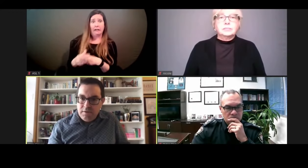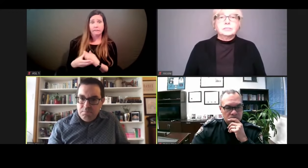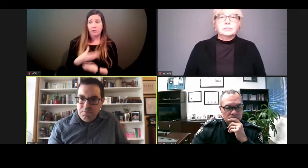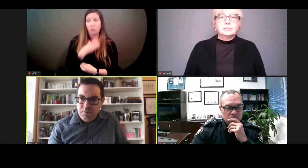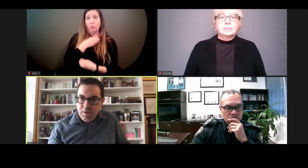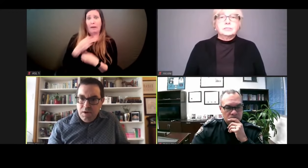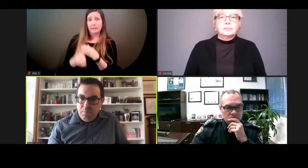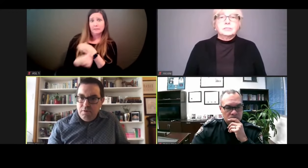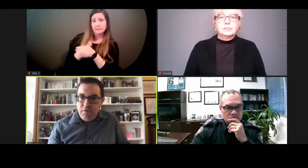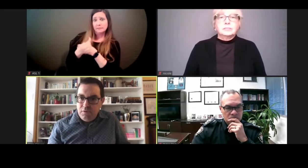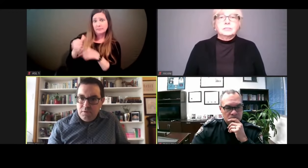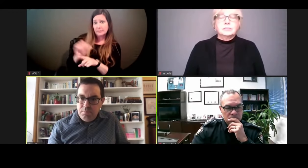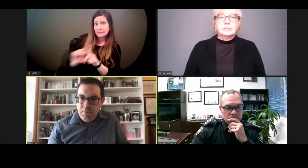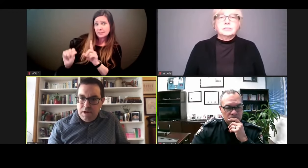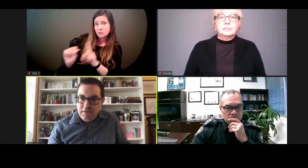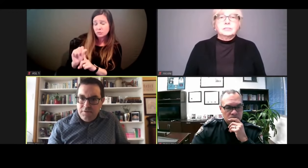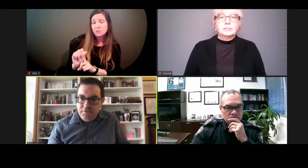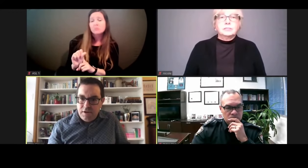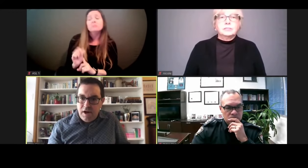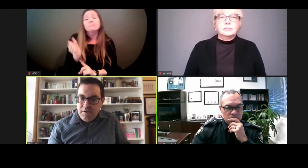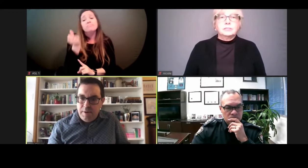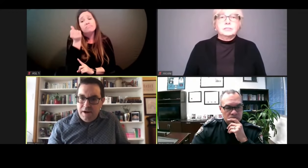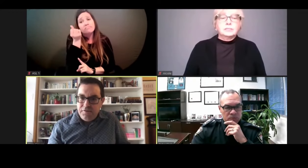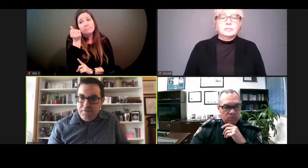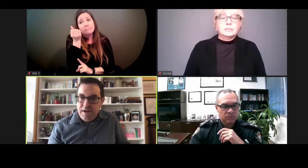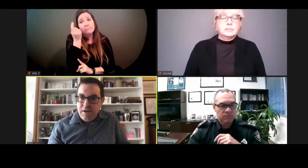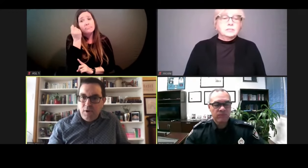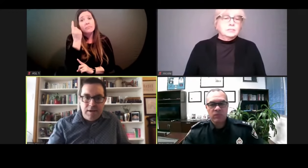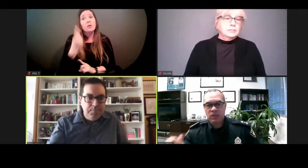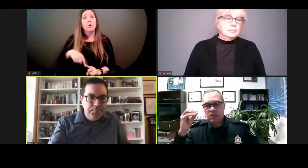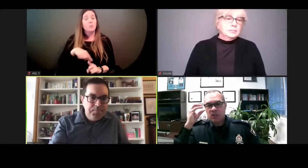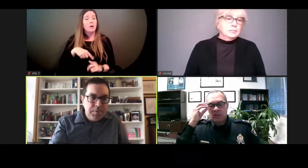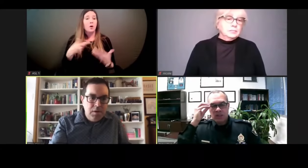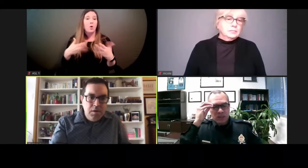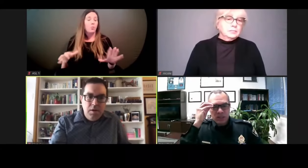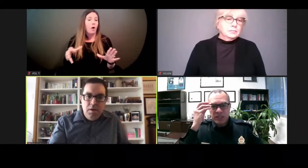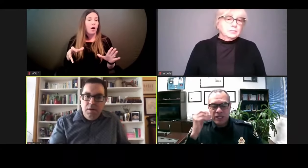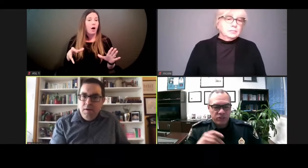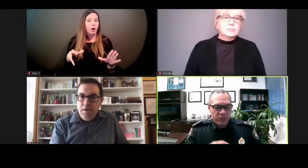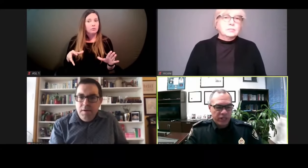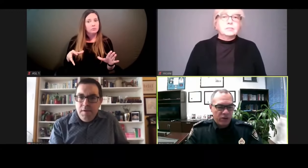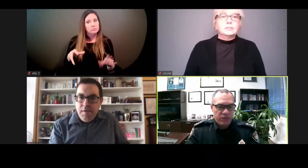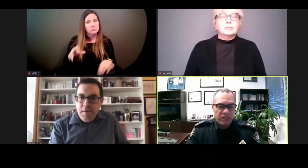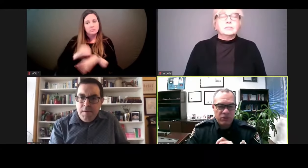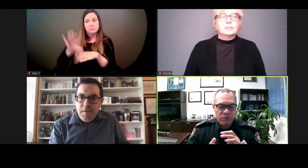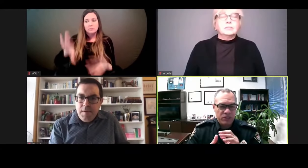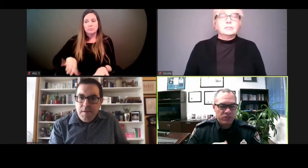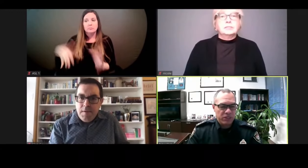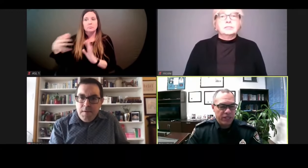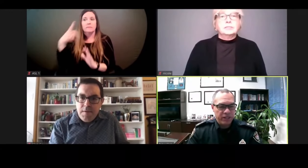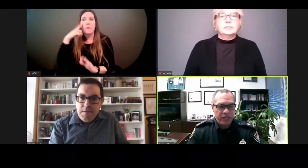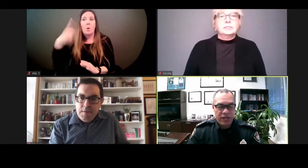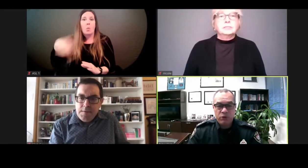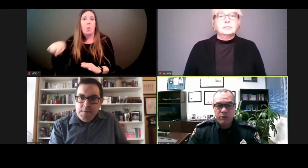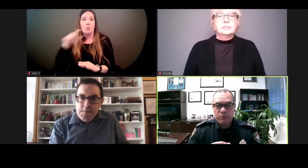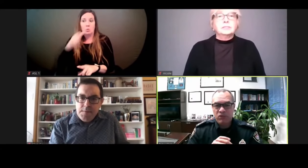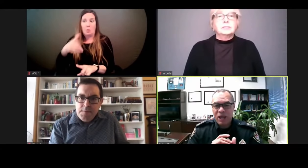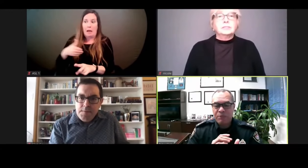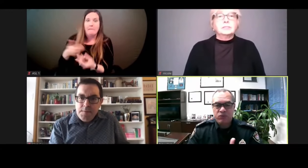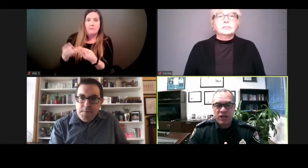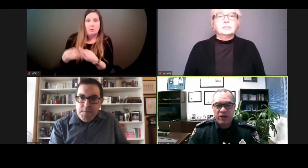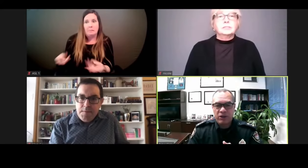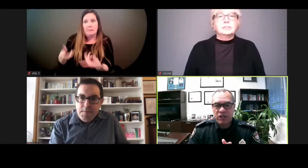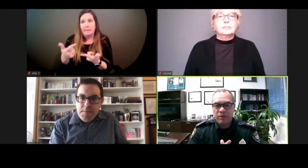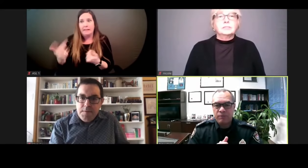wanting to provoke these occupiers in any way? Councillor Gower, thank you very much. And I will be a bit